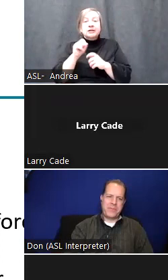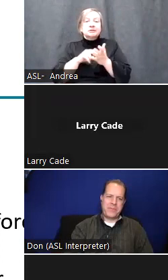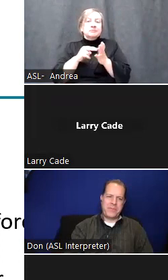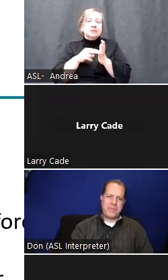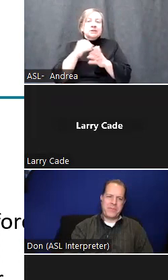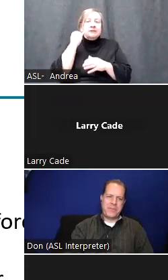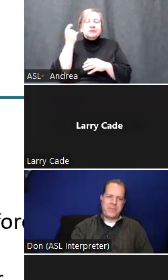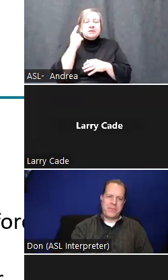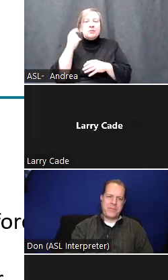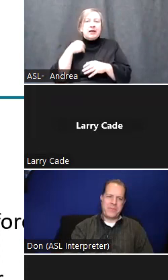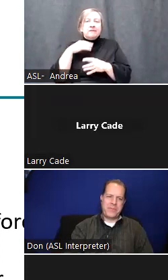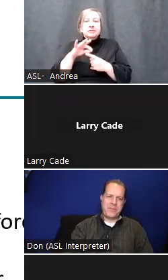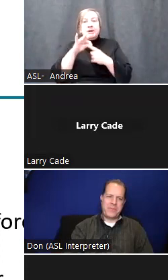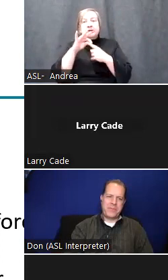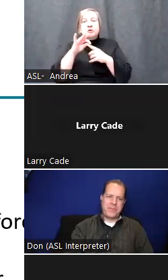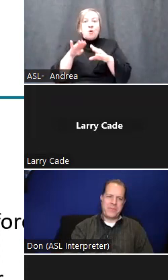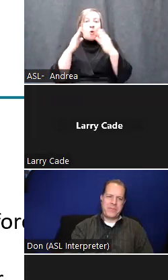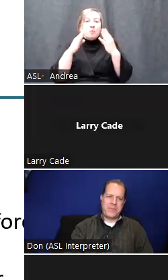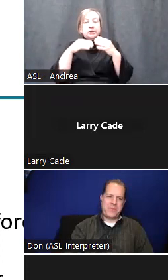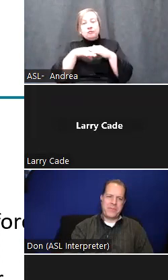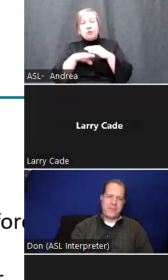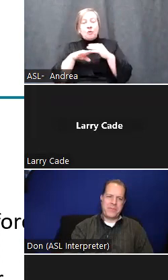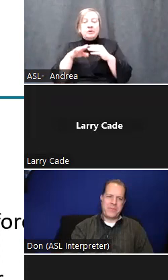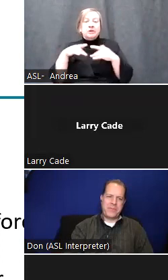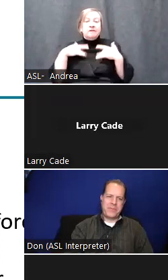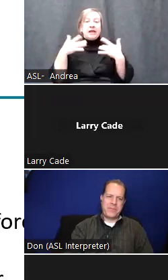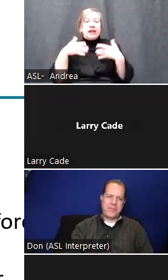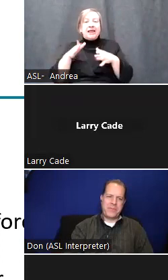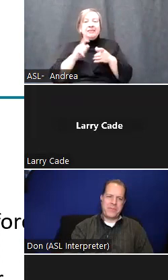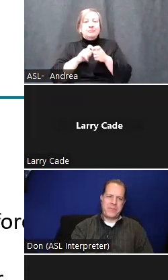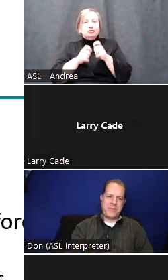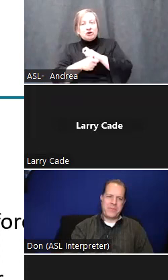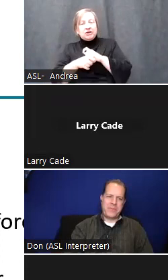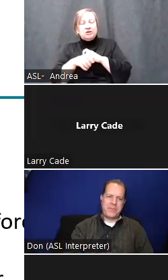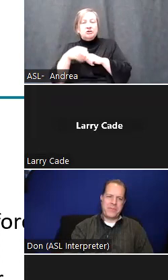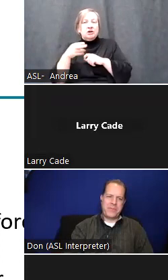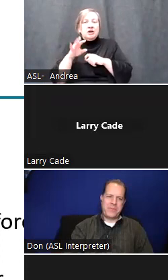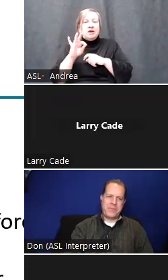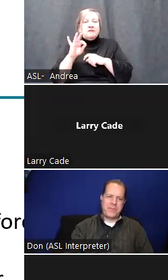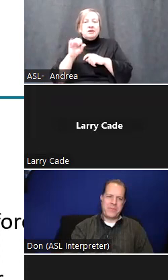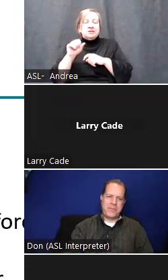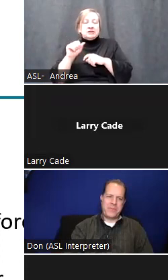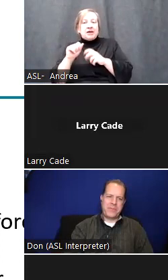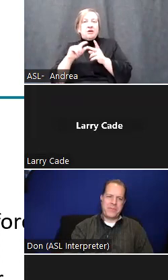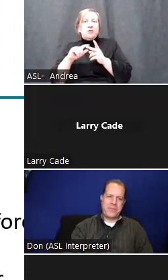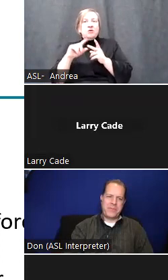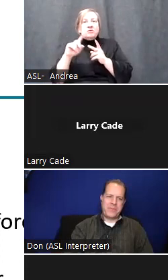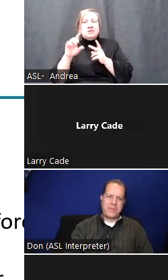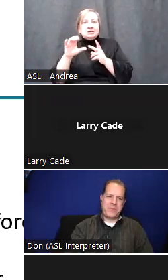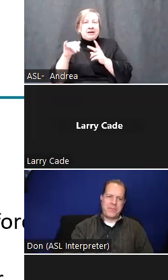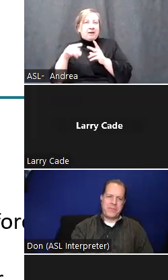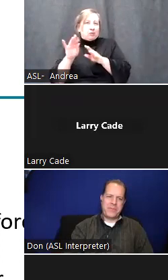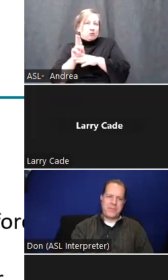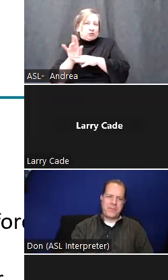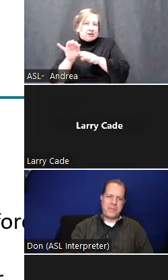experiencing a special open enrollment event that allows them to make a change to their FSA or DCAP. That's when they would want to use that form. And